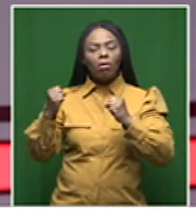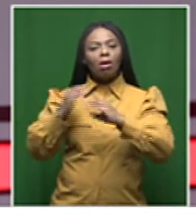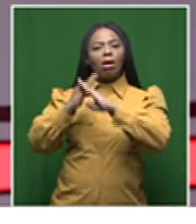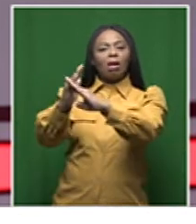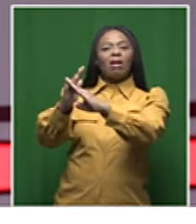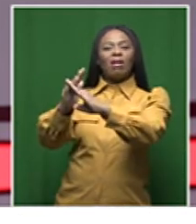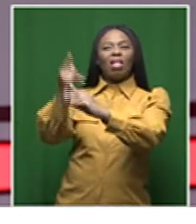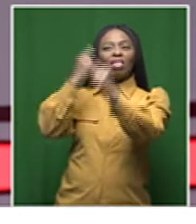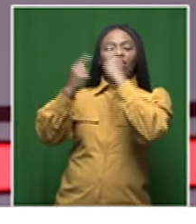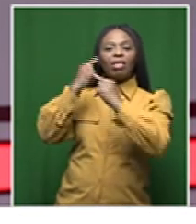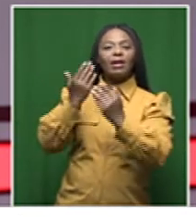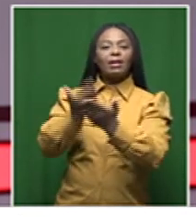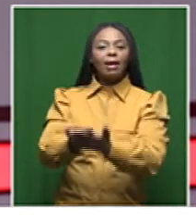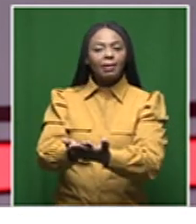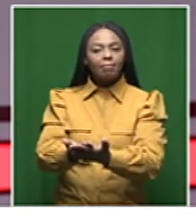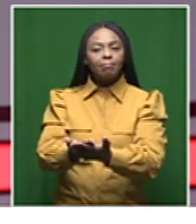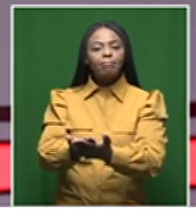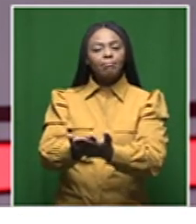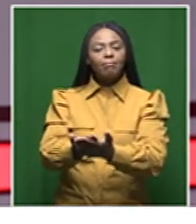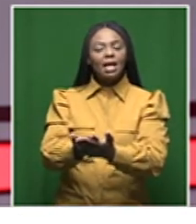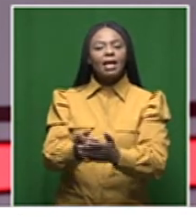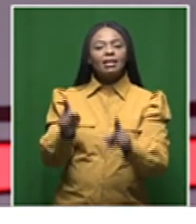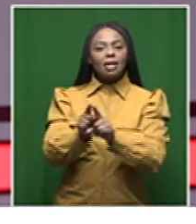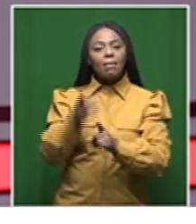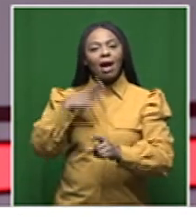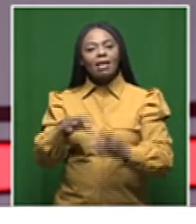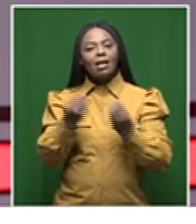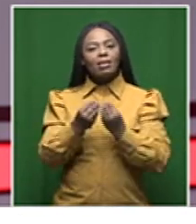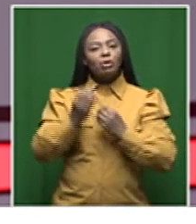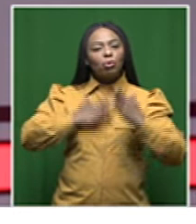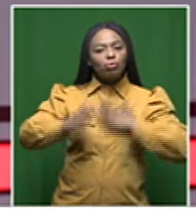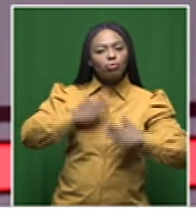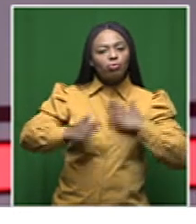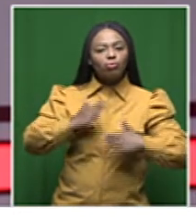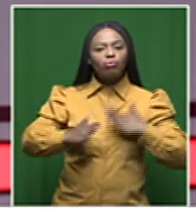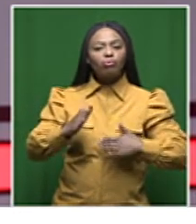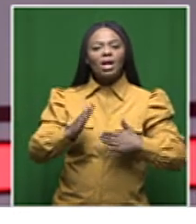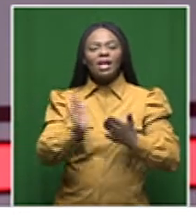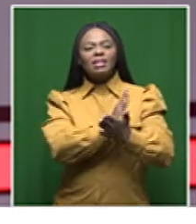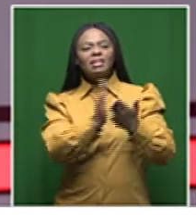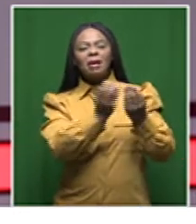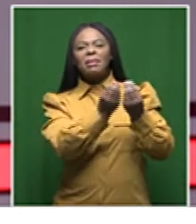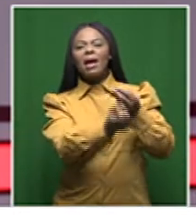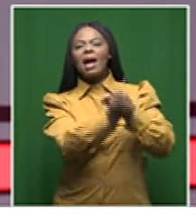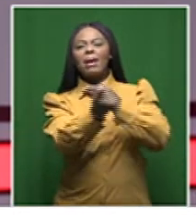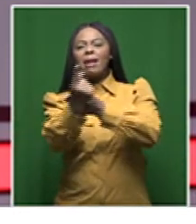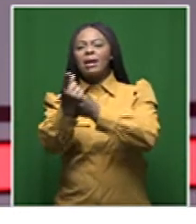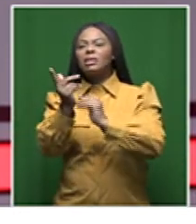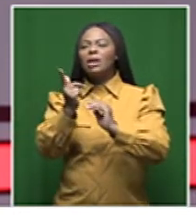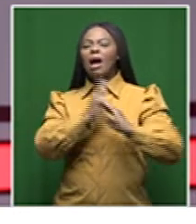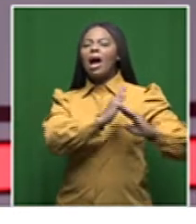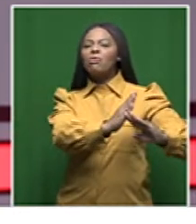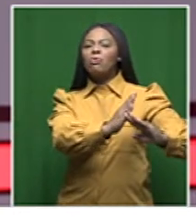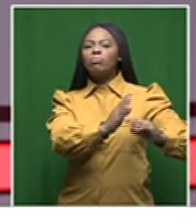demands. And other coping strategy is just to avoid, you know, certain triggers. I remember